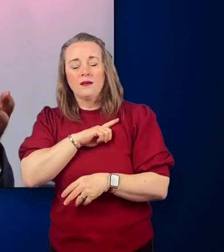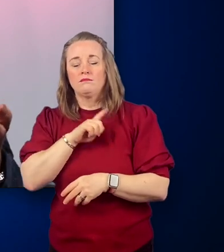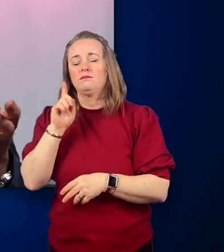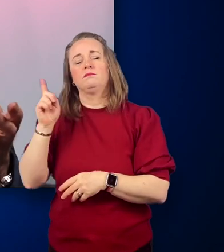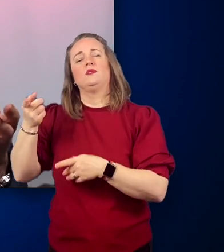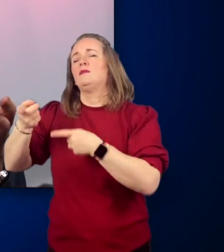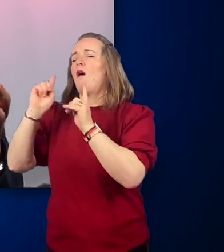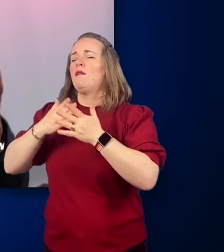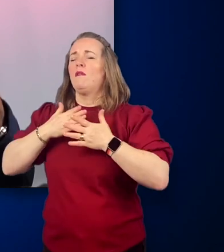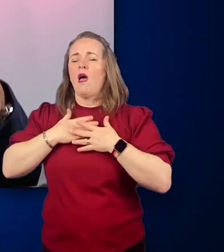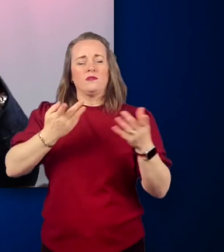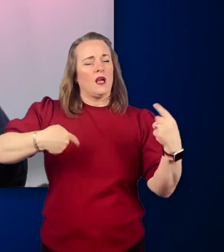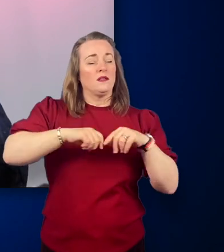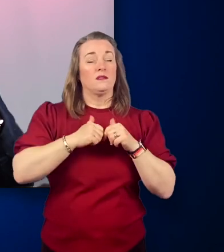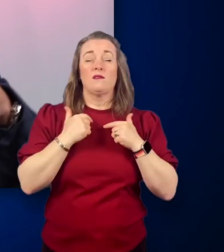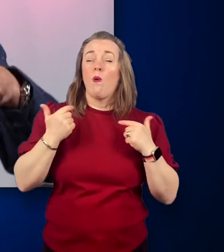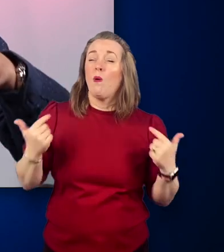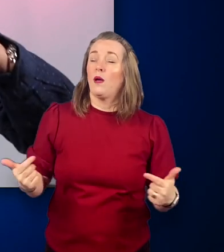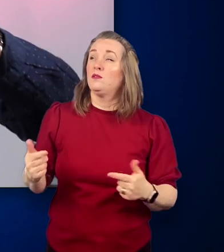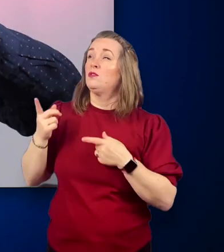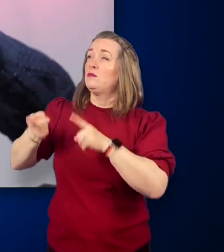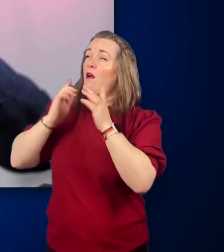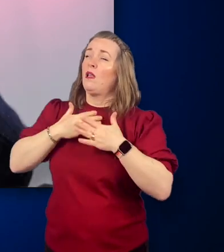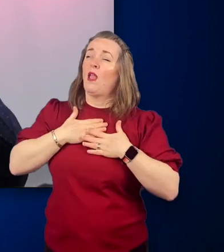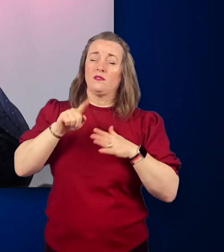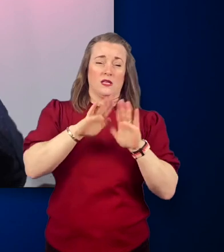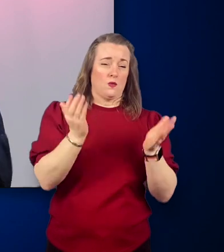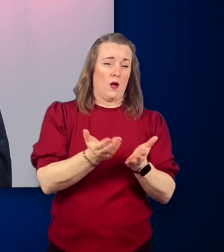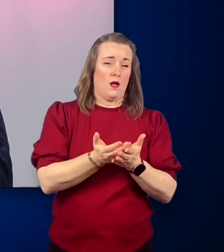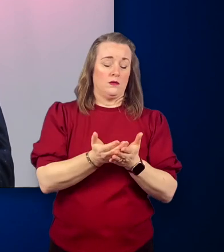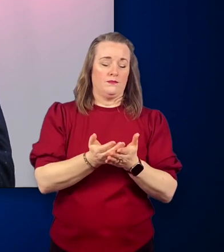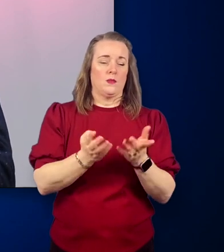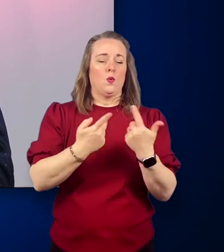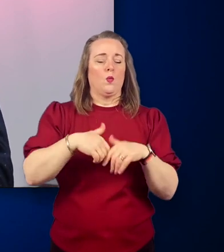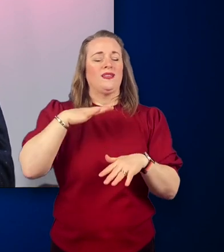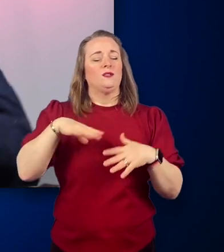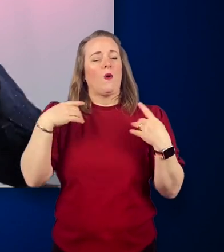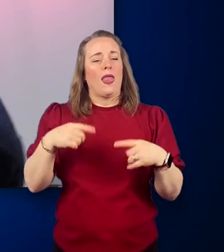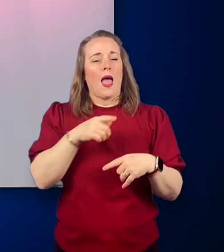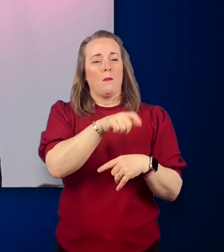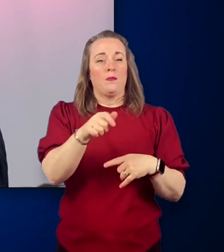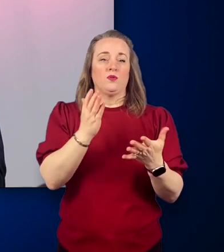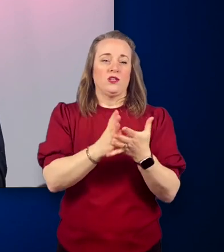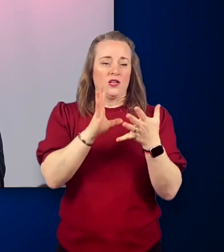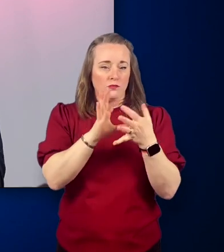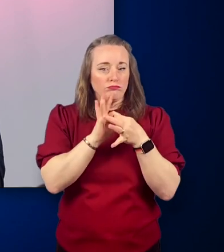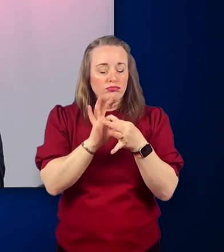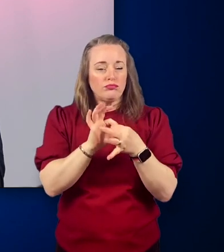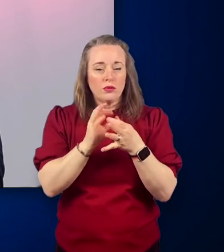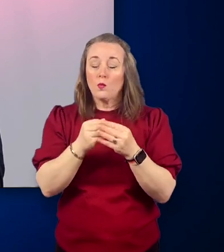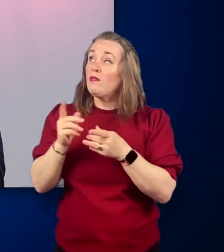world. And what we need to do is allow engagement in God's word. We need to engage with